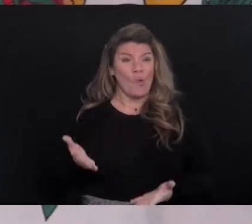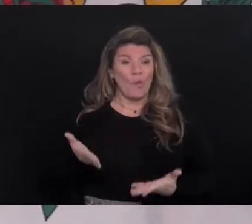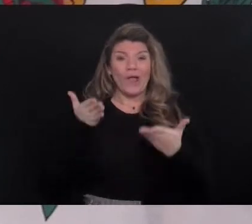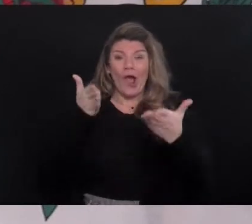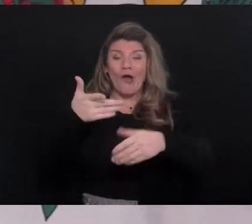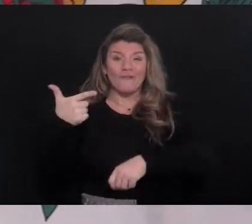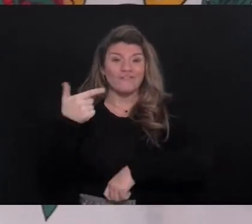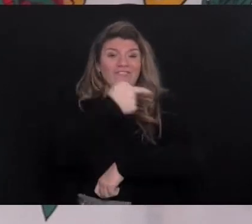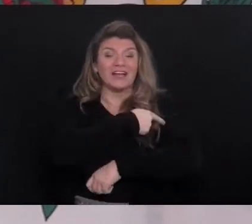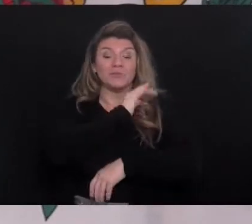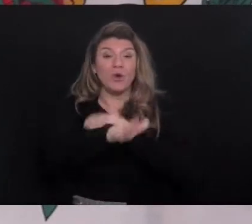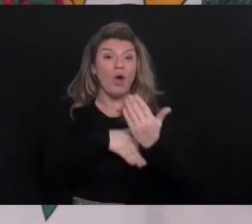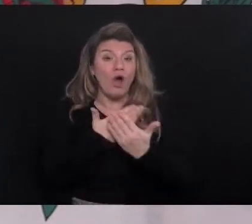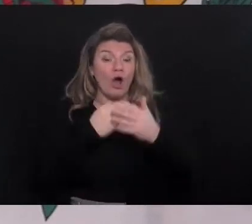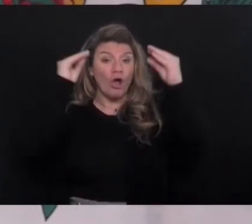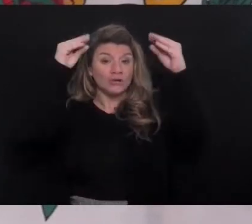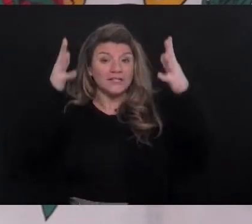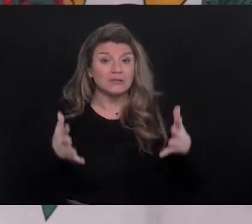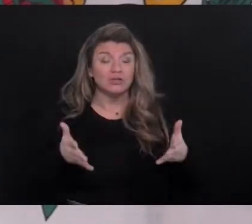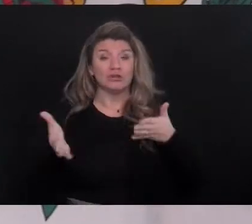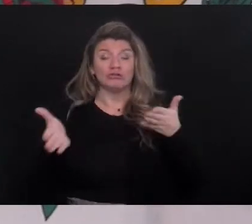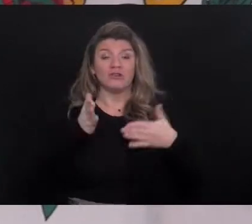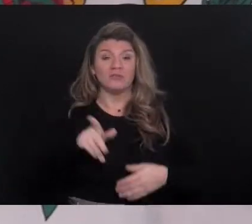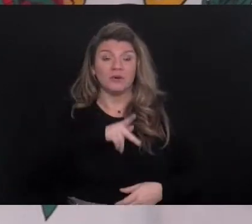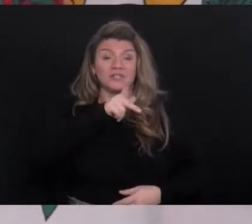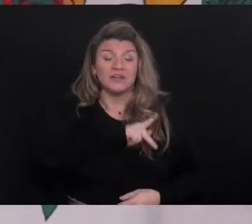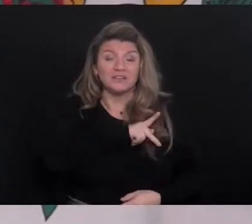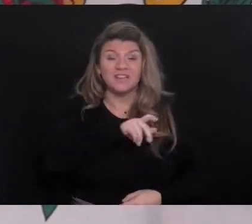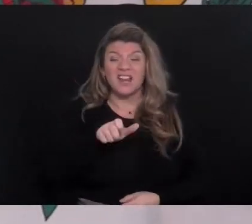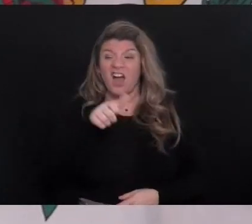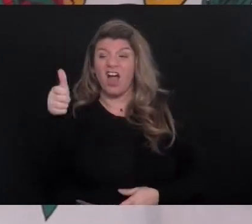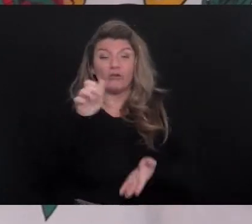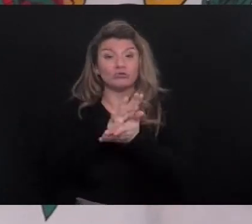vaccines to all teachers, service personnel, and other